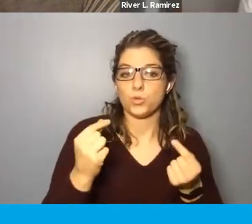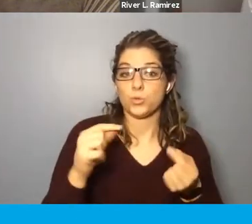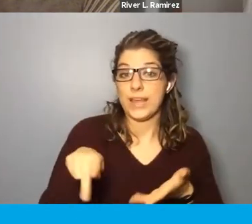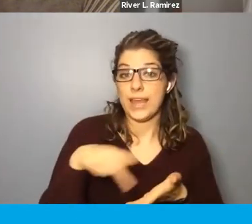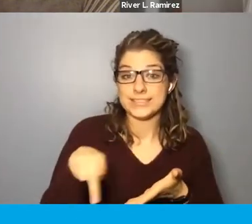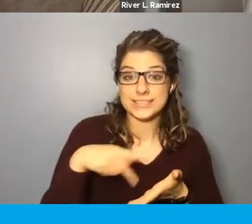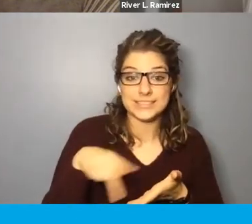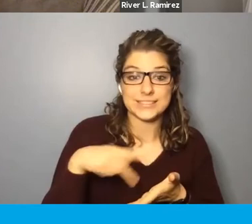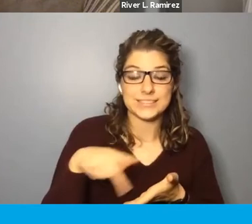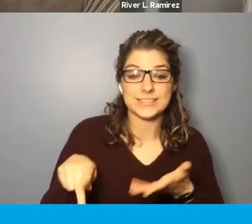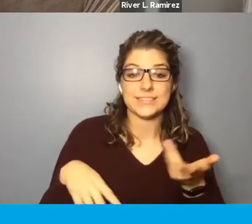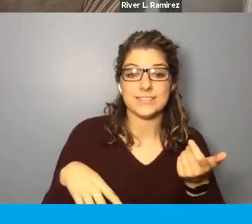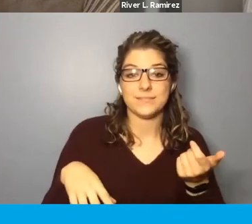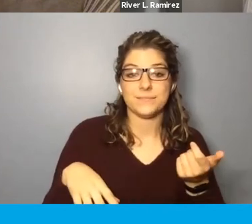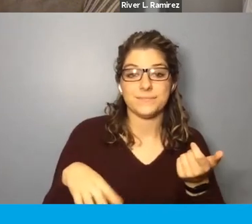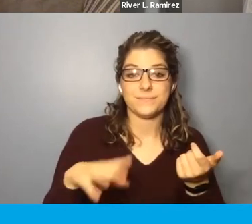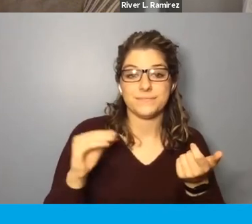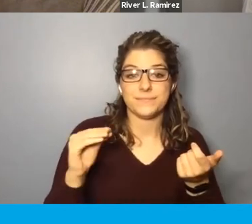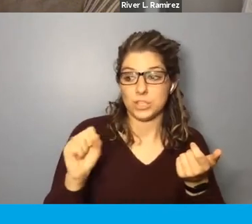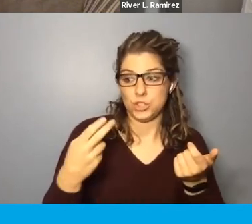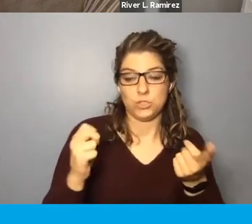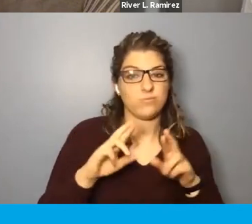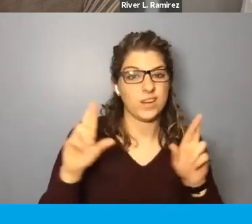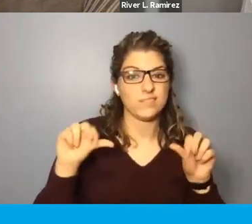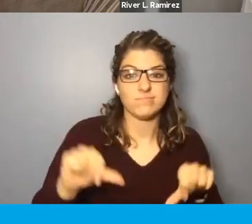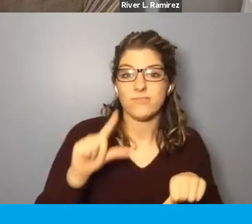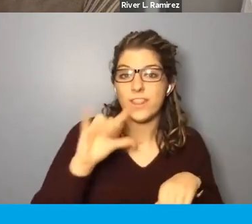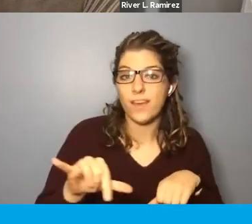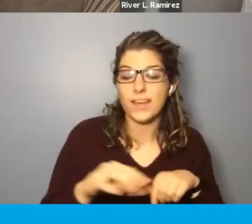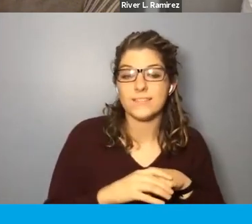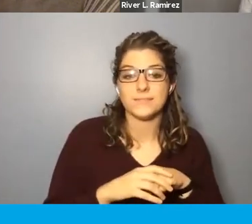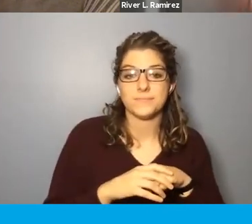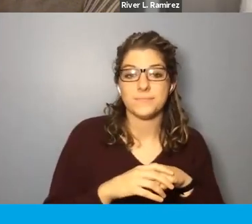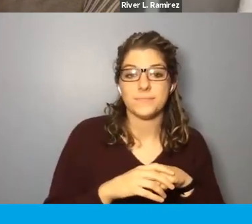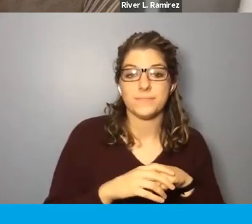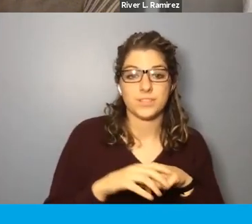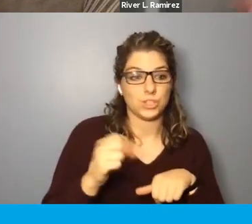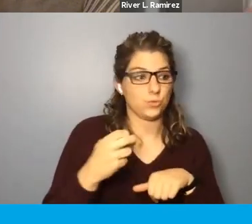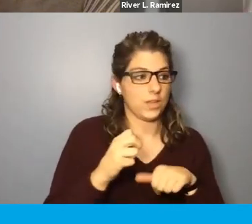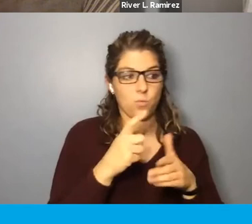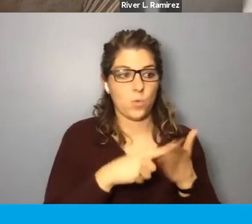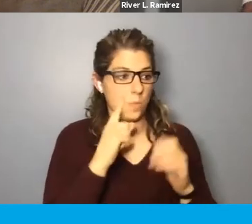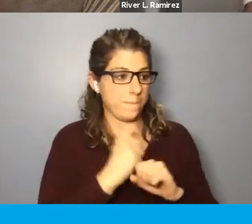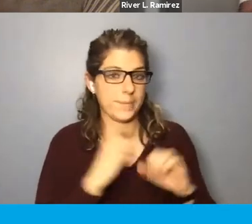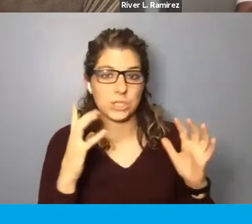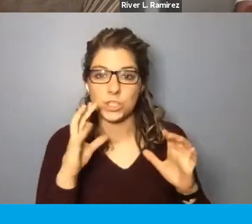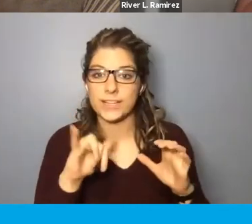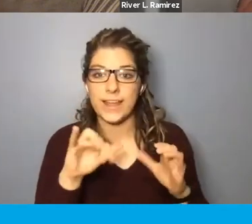dance. And she was down. And she was like, what do you picture in the